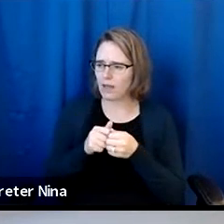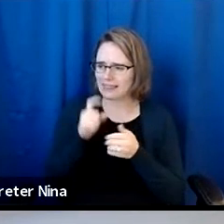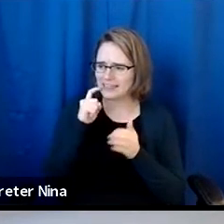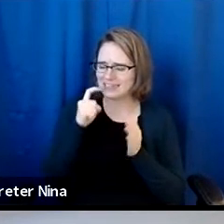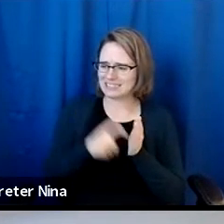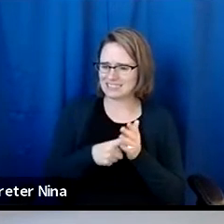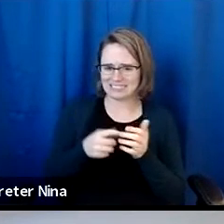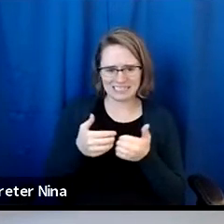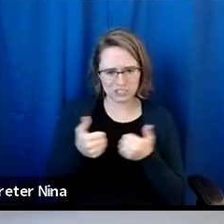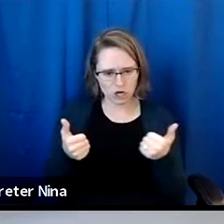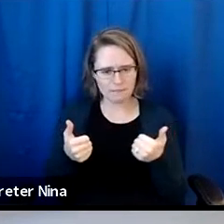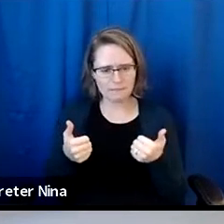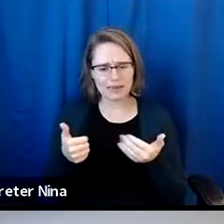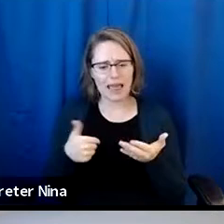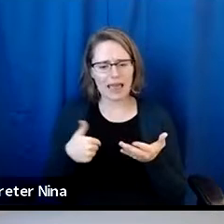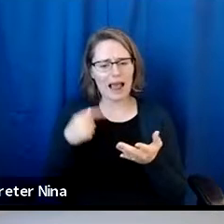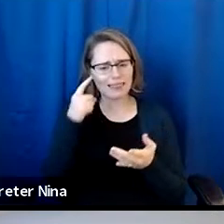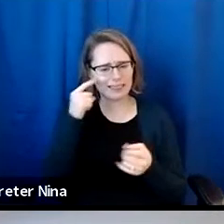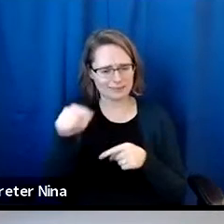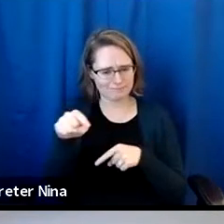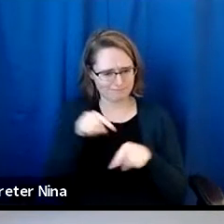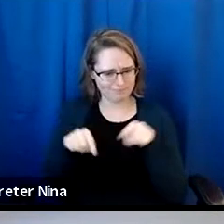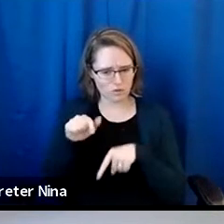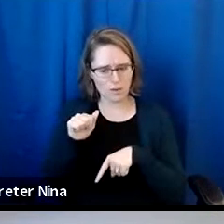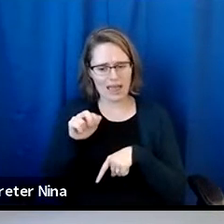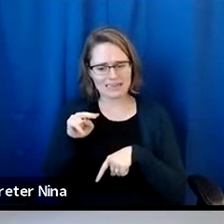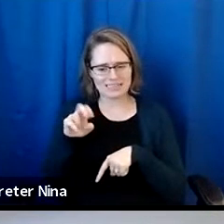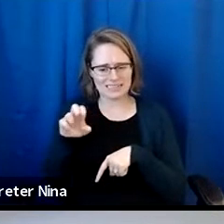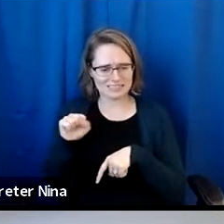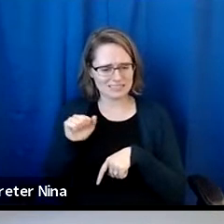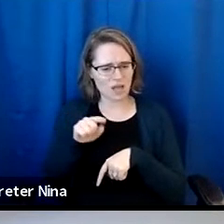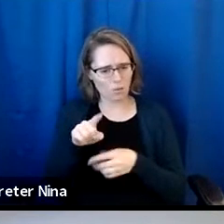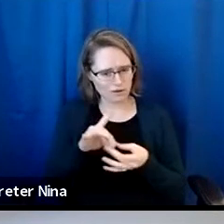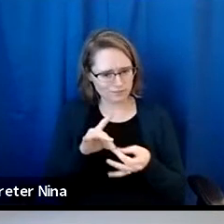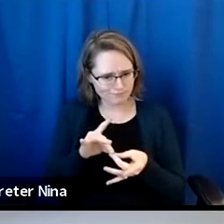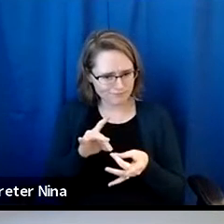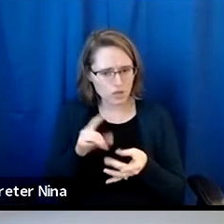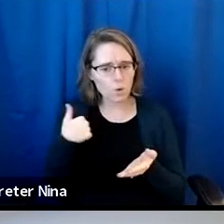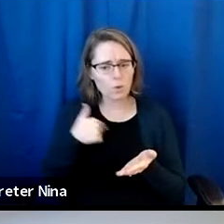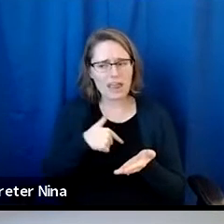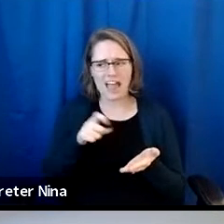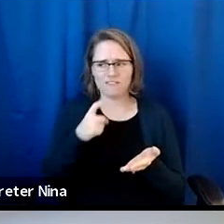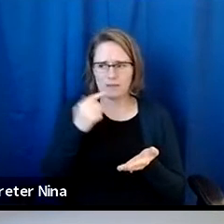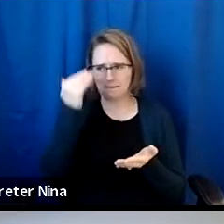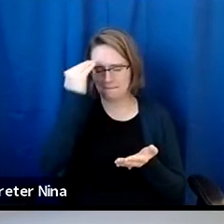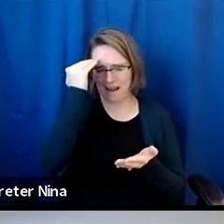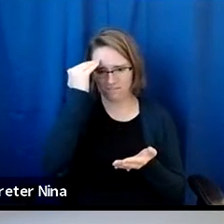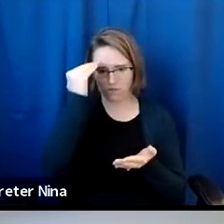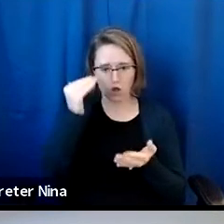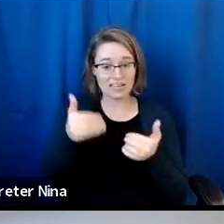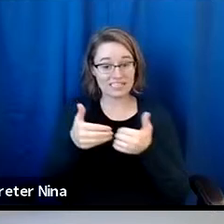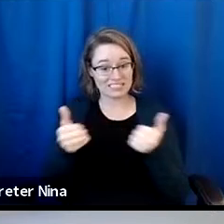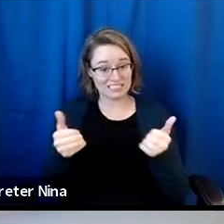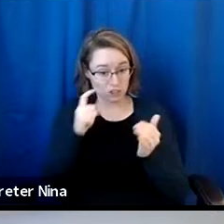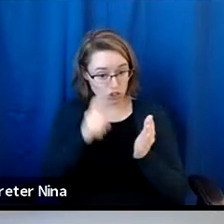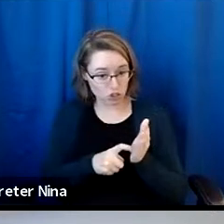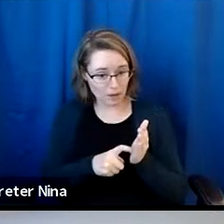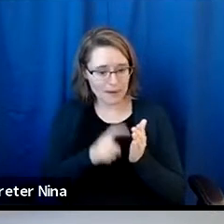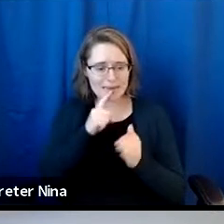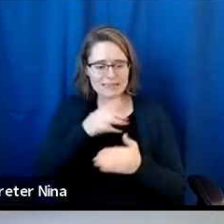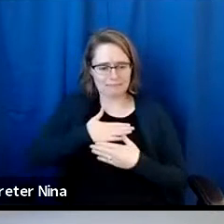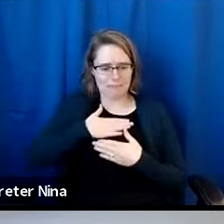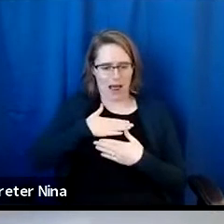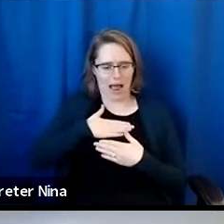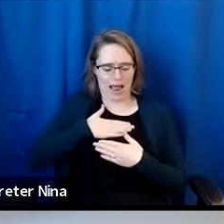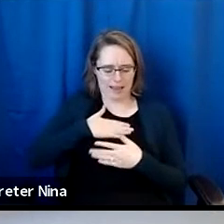actually goes back to something I think, Annesa, that you said earlier. I think we have to be mindful because discernment is based on our own perspective,